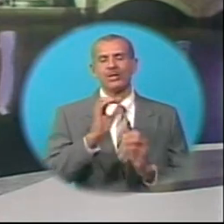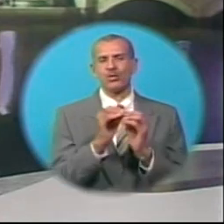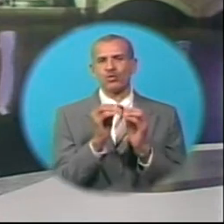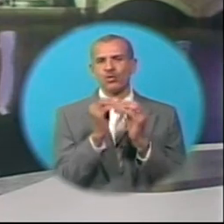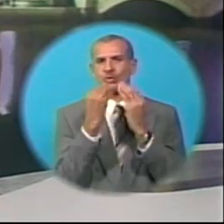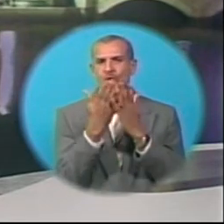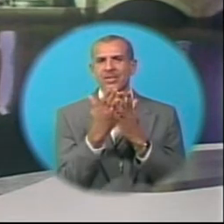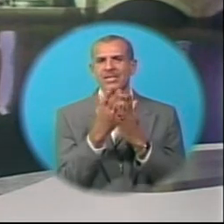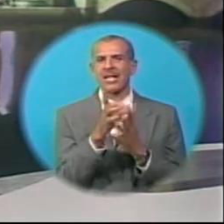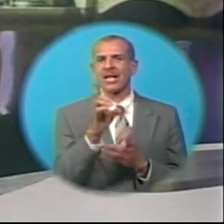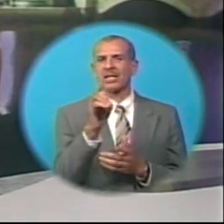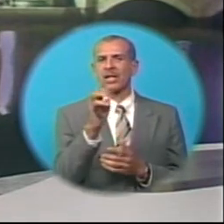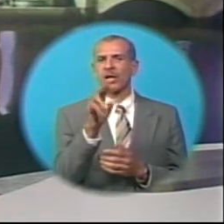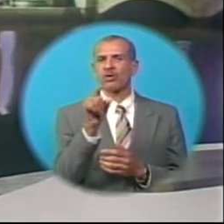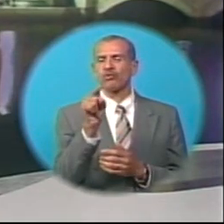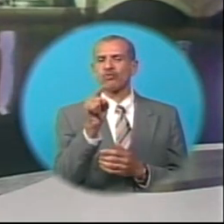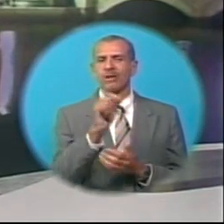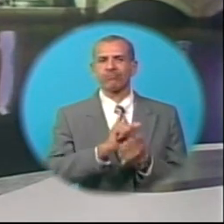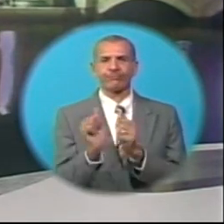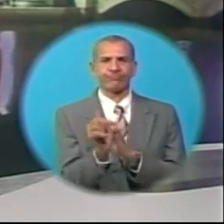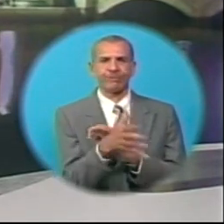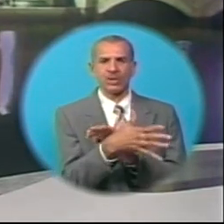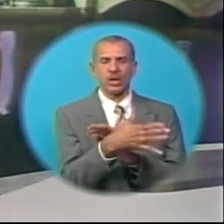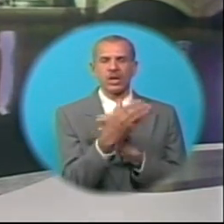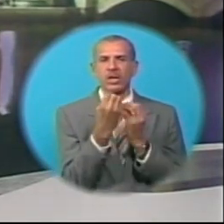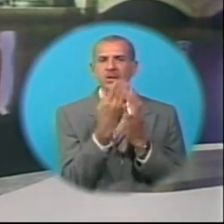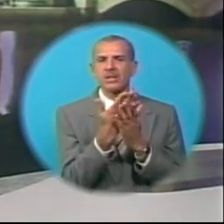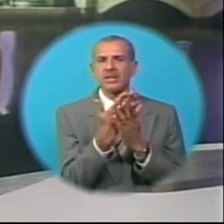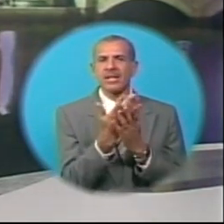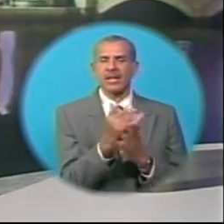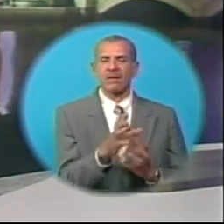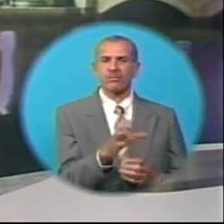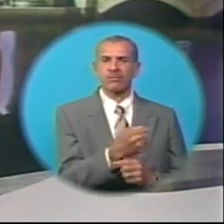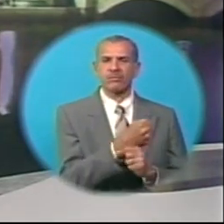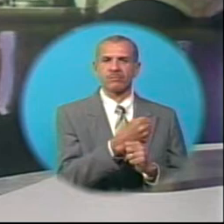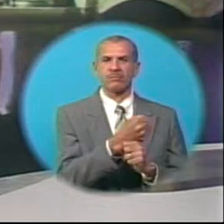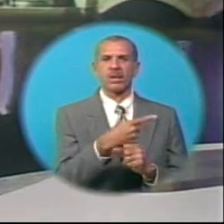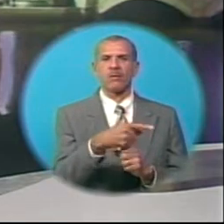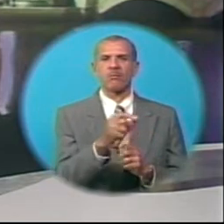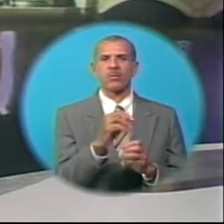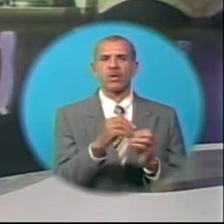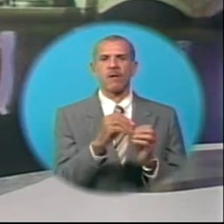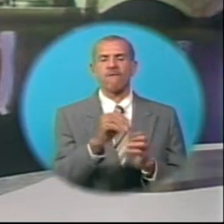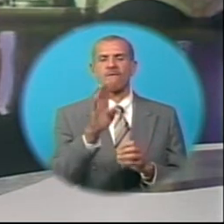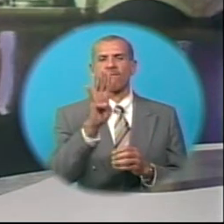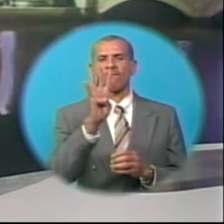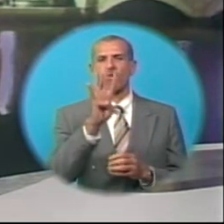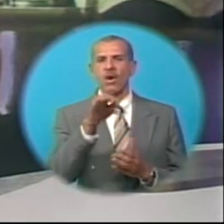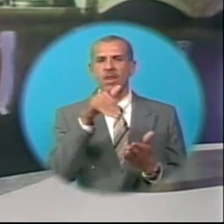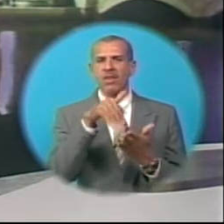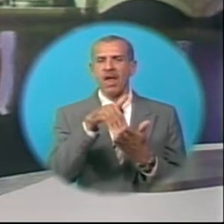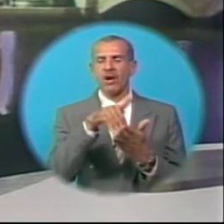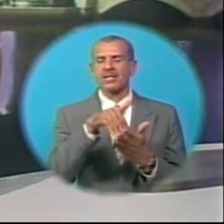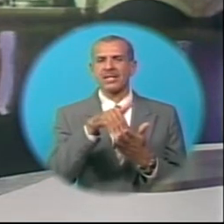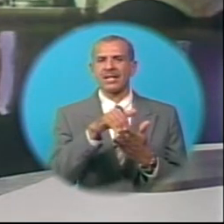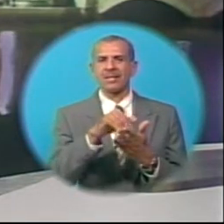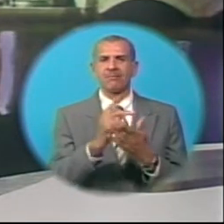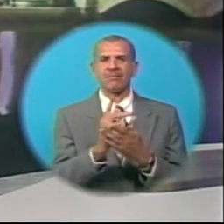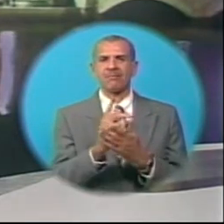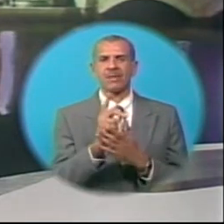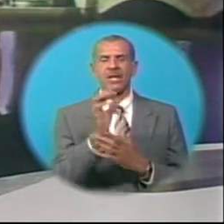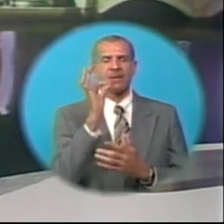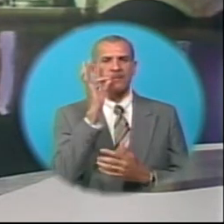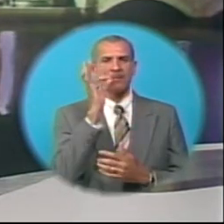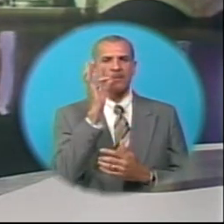drug eradication exercise by lawmen yesterday netted more than 4,000 cannabis plants. Police and members of the drug squad, assisted by the Tactical